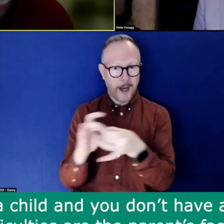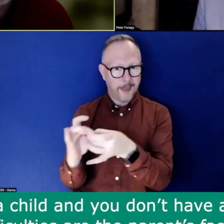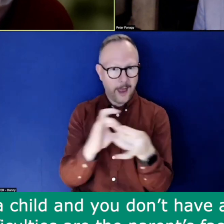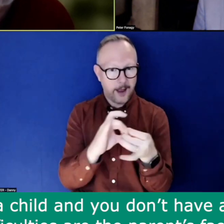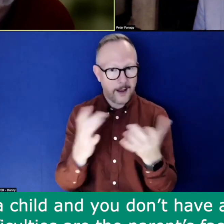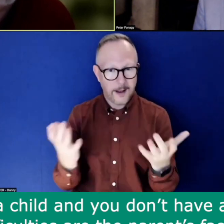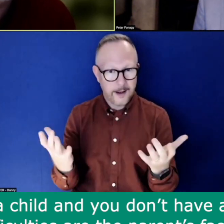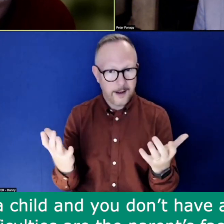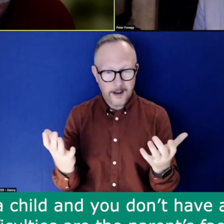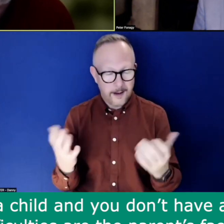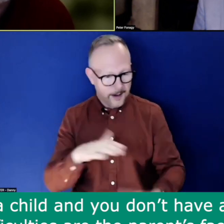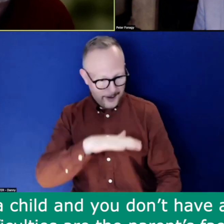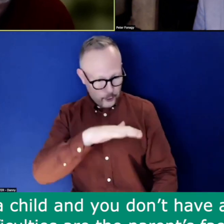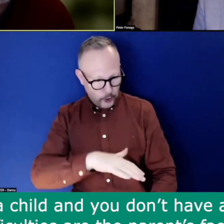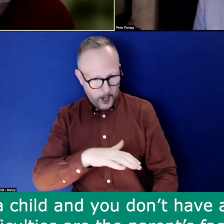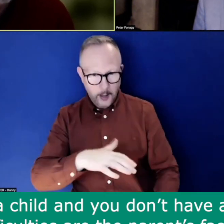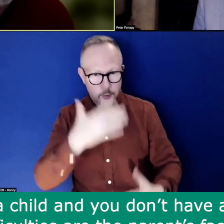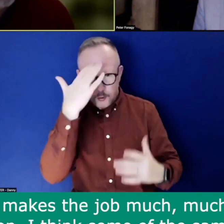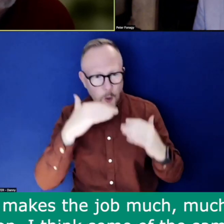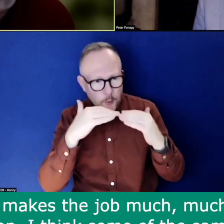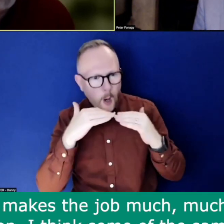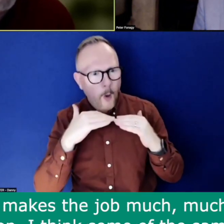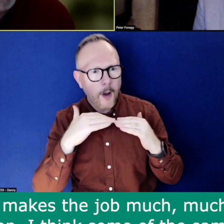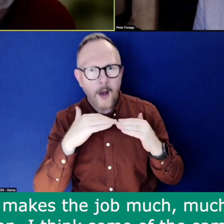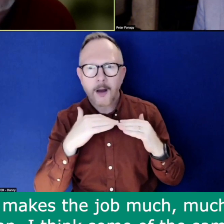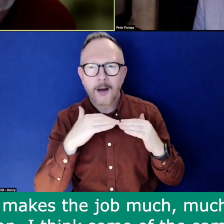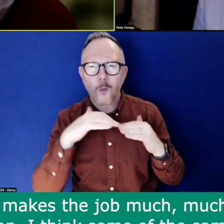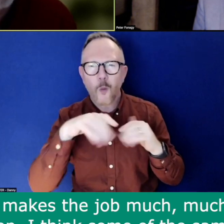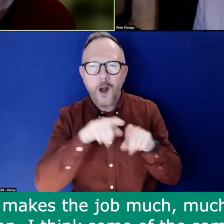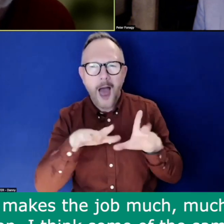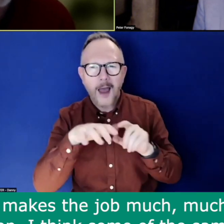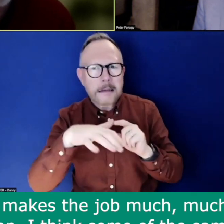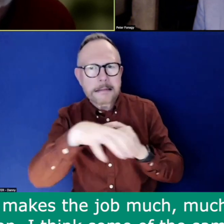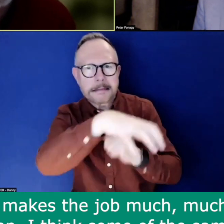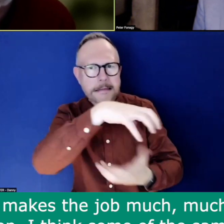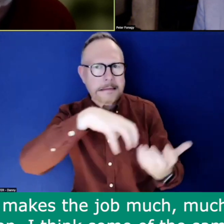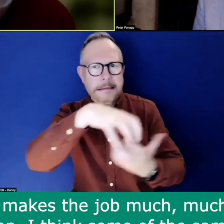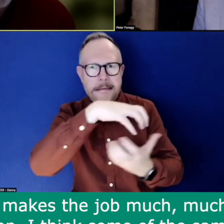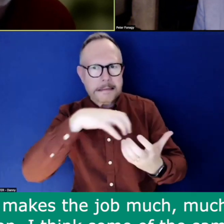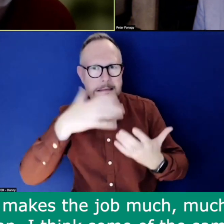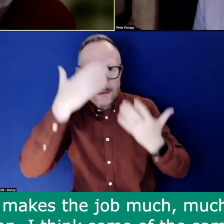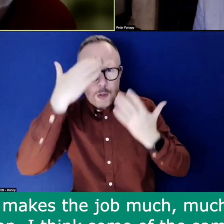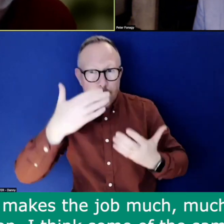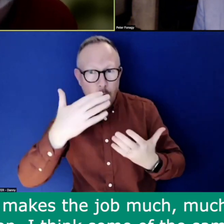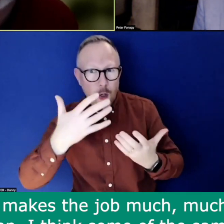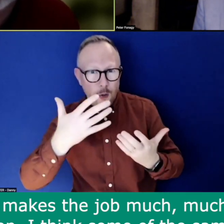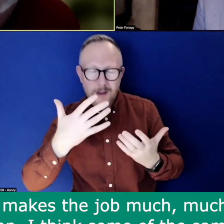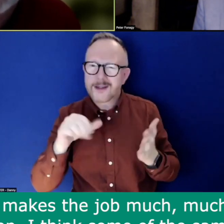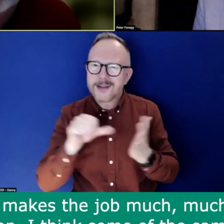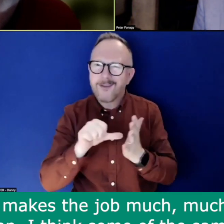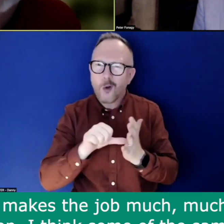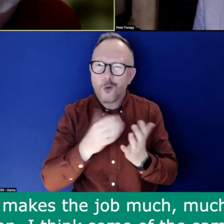full picture of what the difficulties are that parents facing. That obviously makes your job much, much more difficult. In terms of